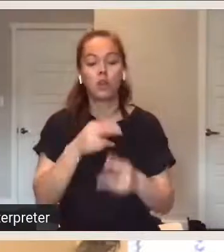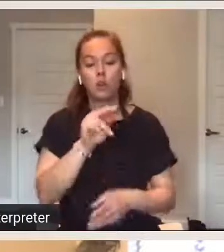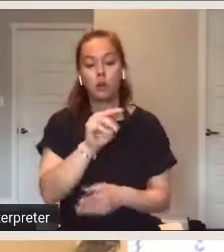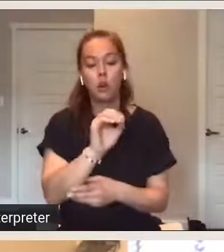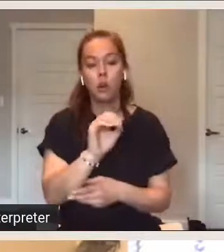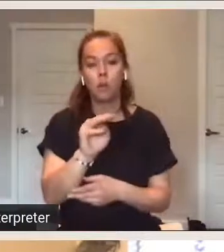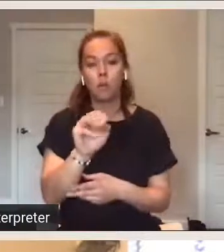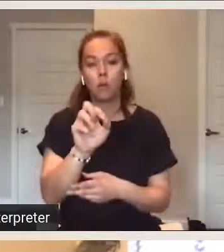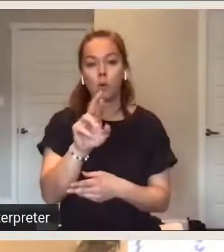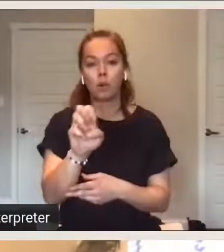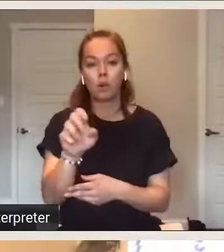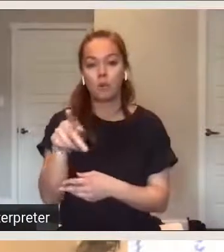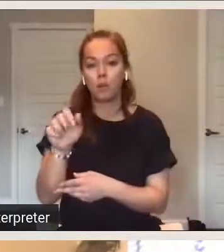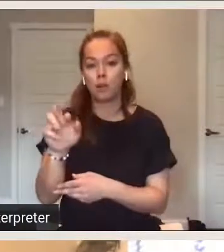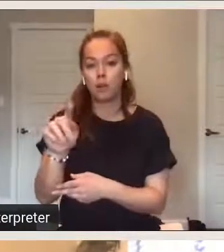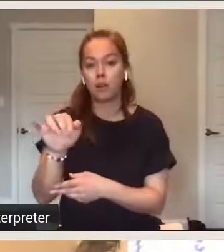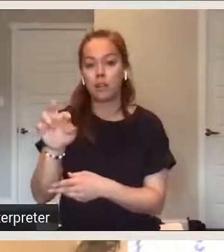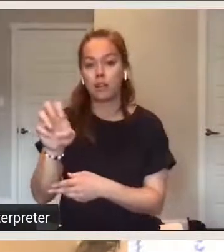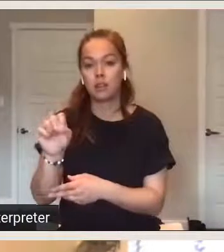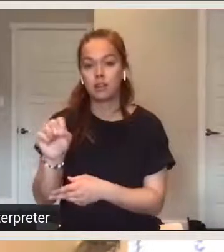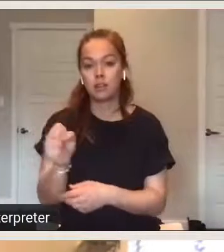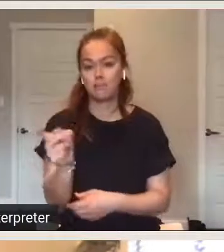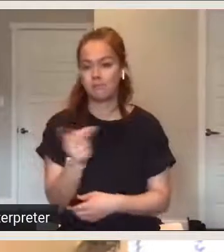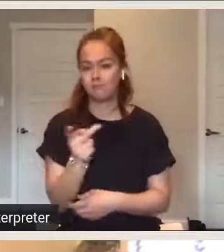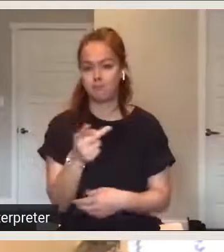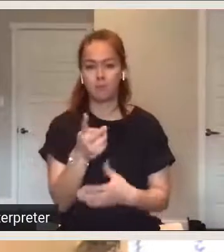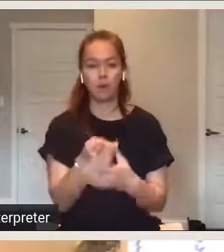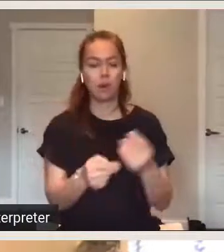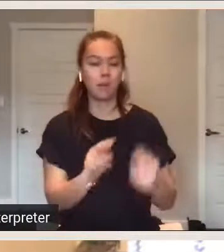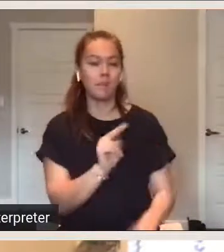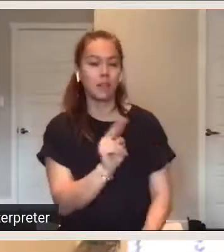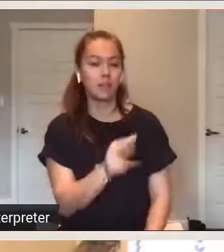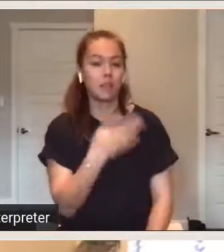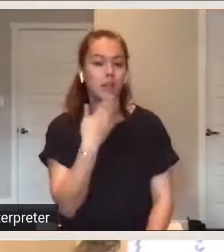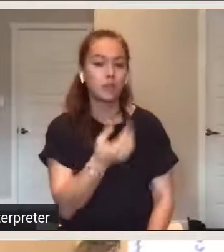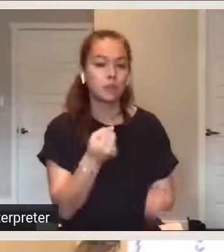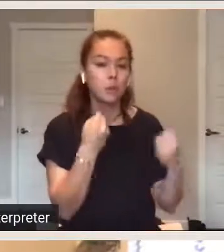joining us from Vancouver. So thank you so much for coming through.